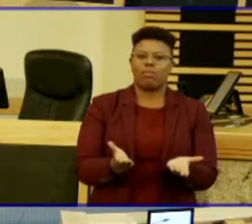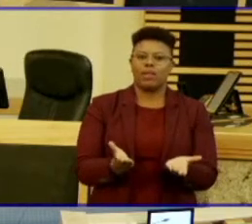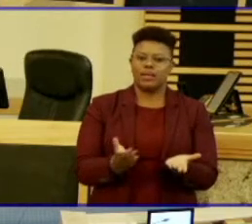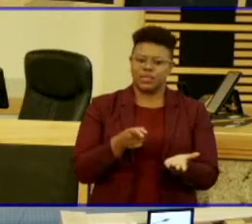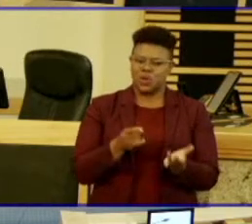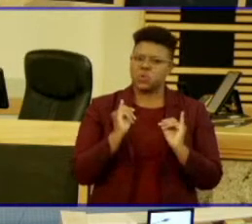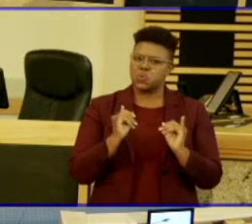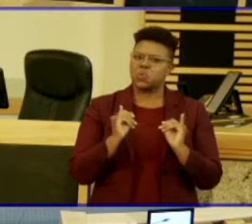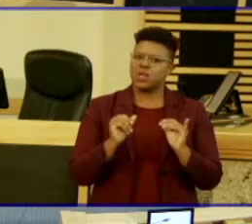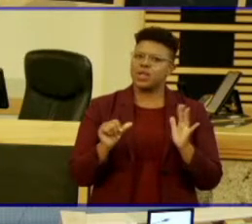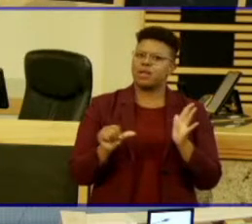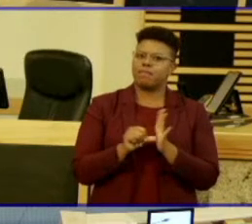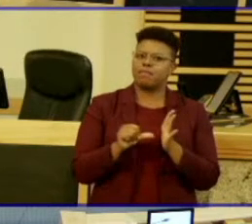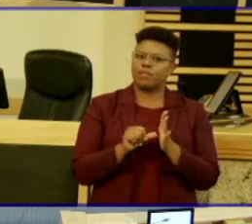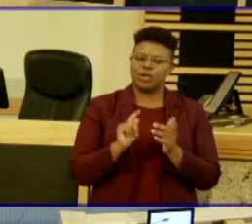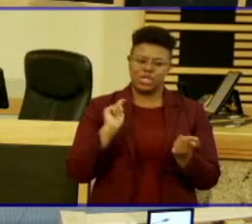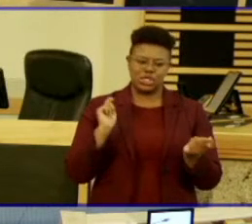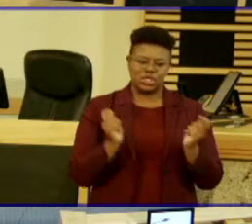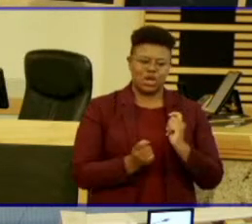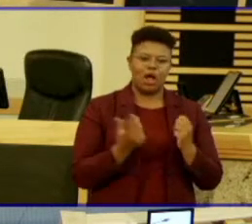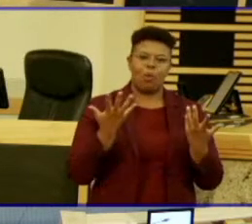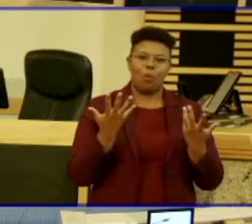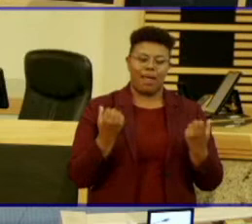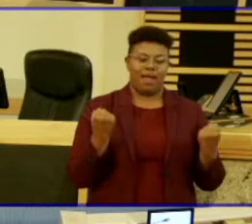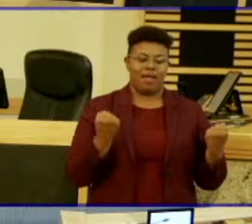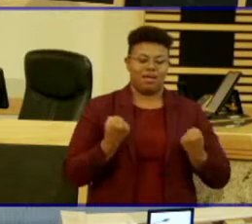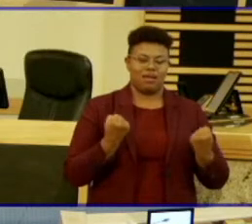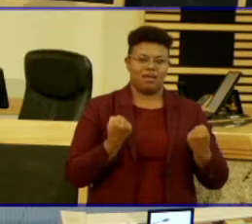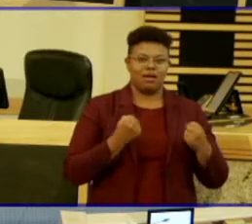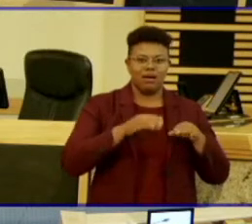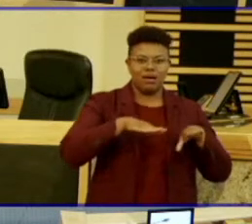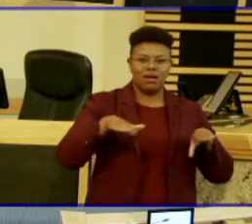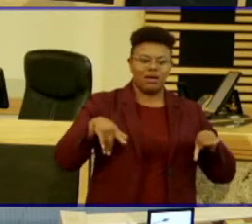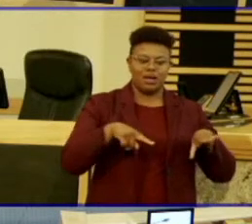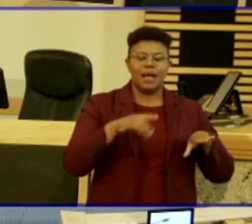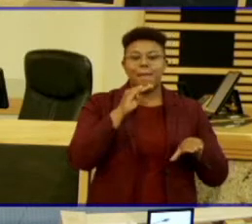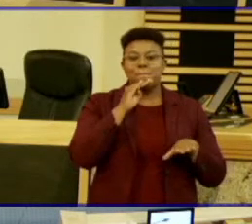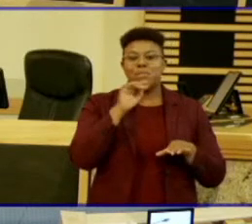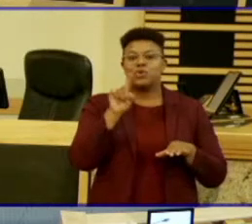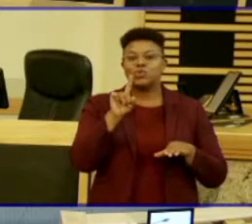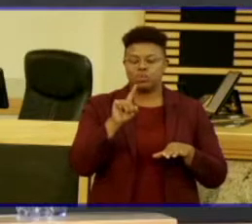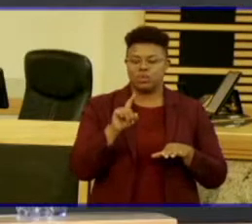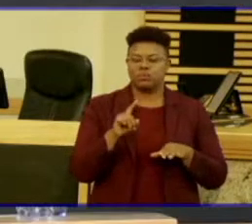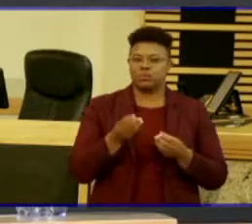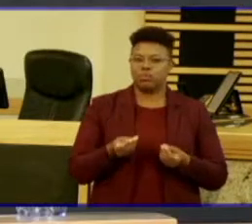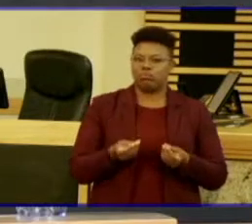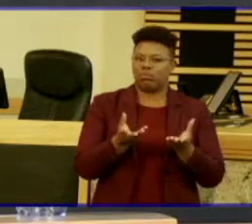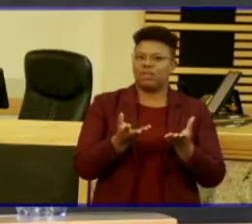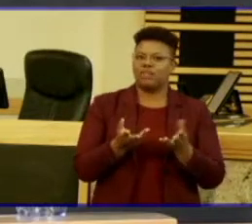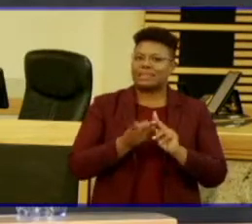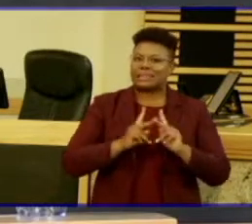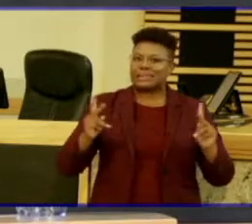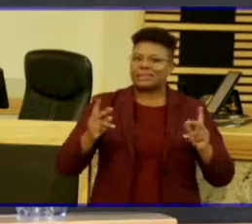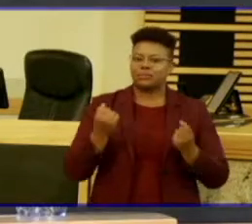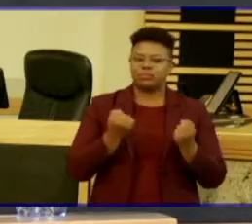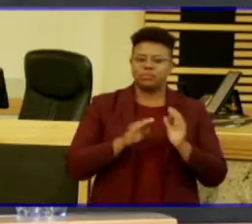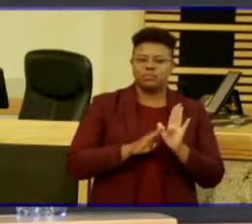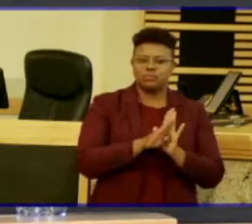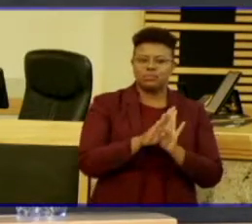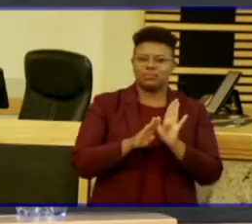transformation in the automotive industry. This will increase the number of authorized body repairers as